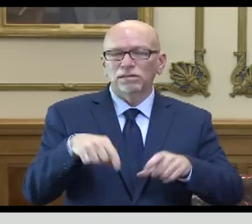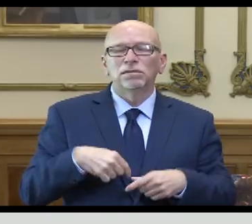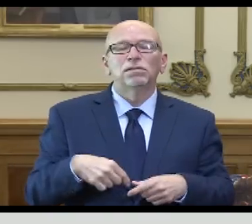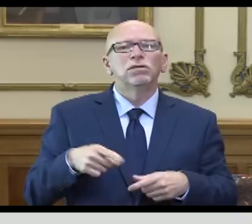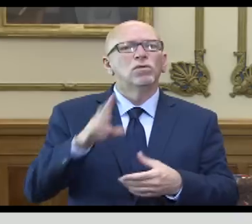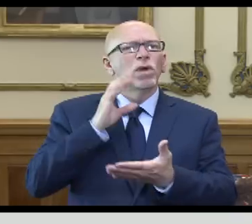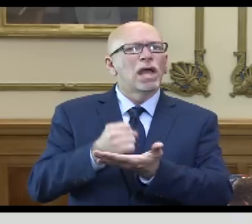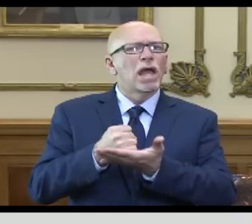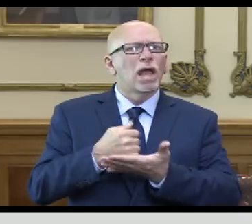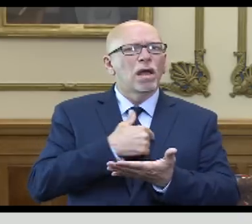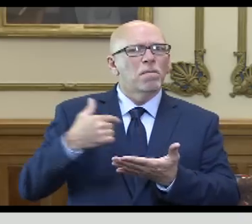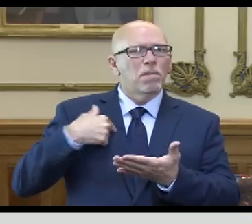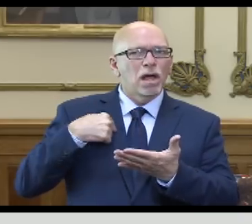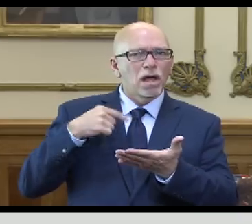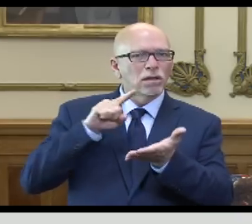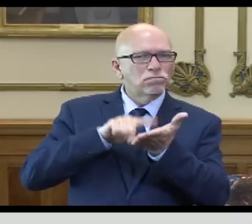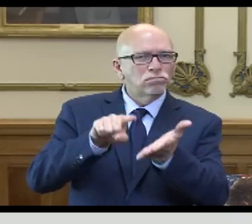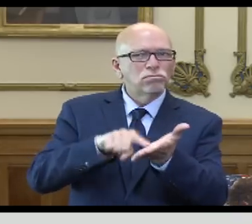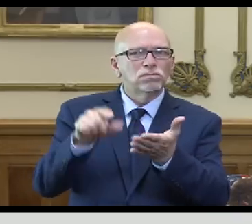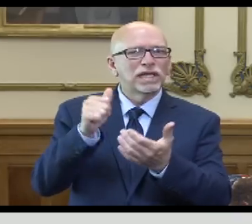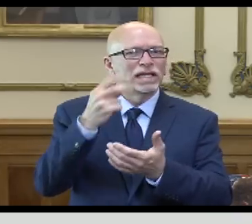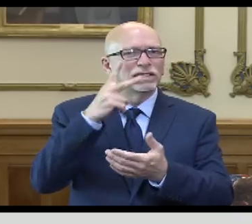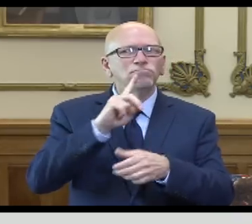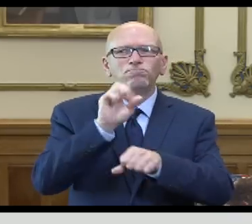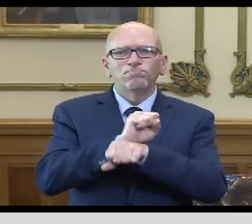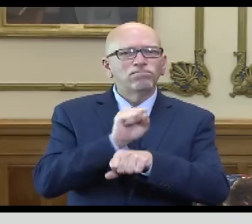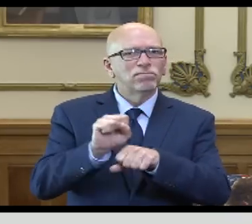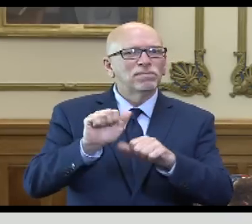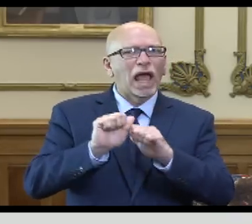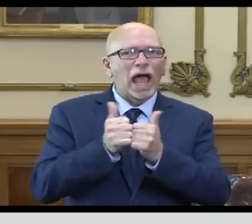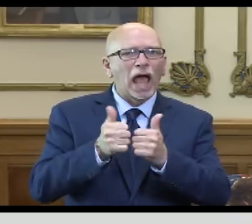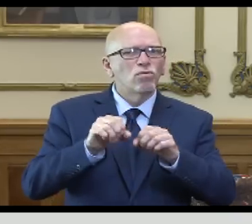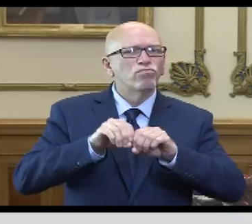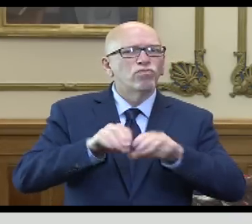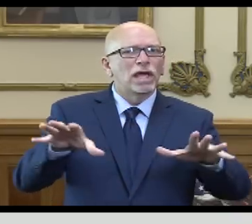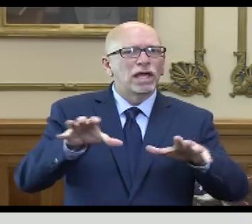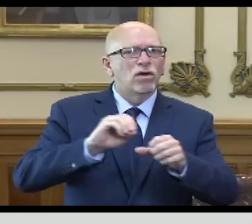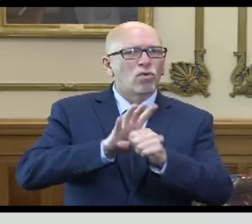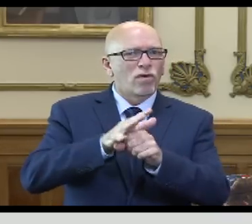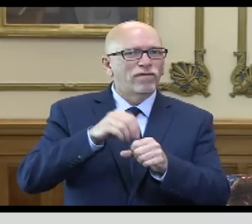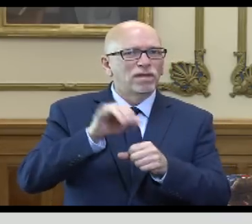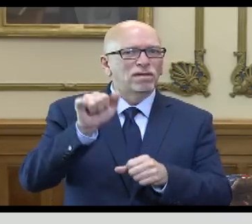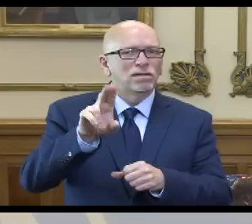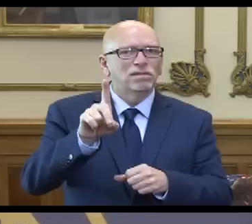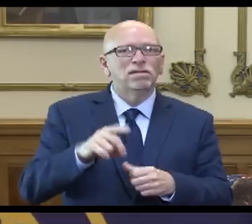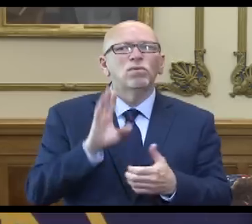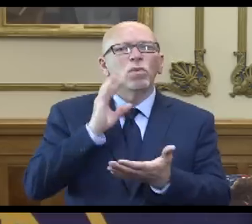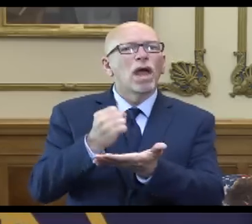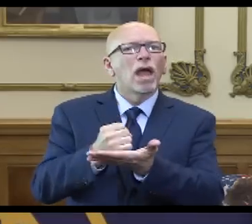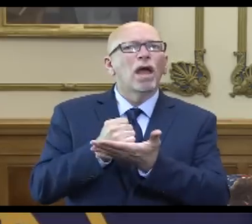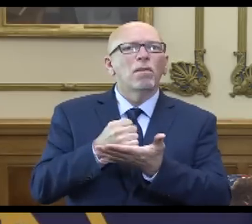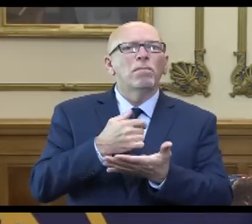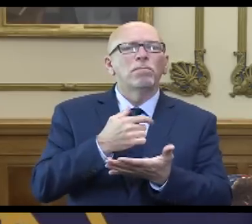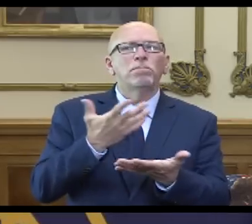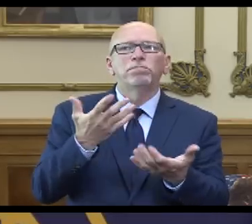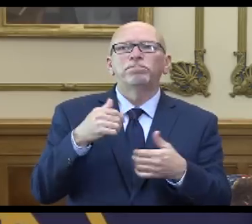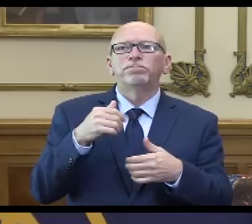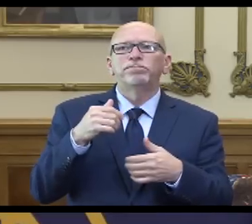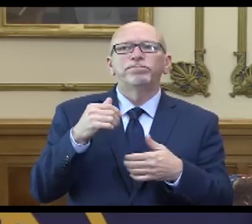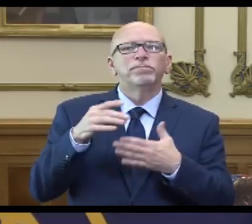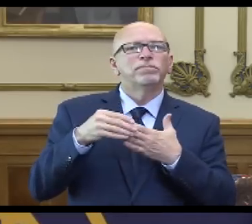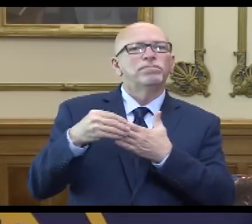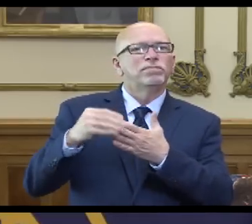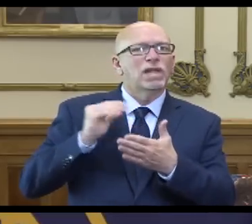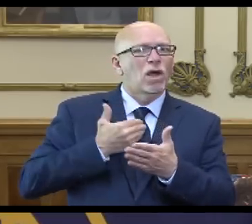helps us determine the true spread of COVID-19 here in the state of Indiana, and it helps us guide